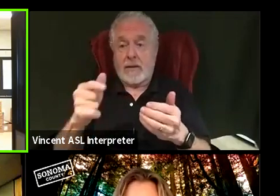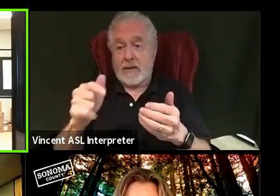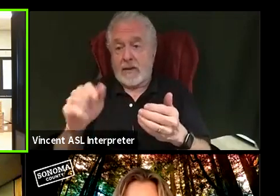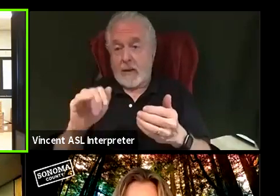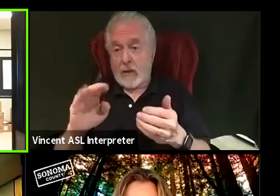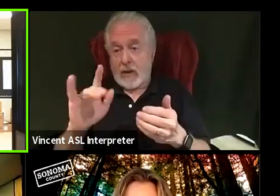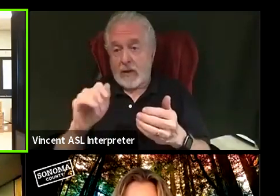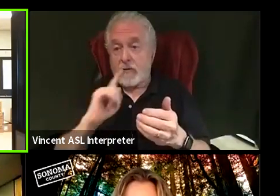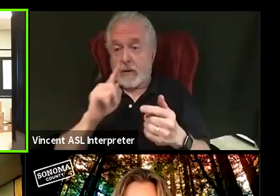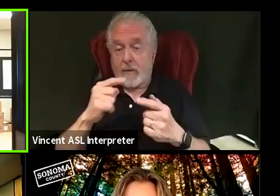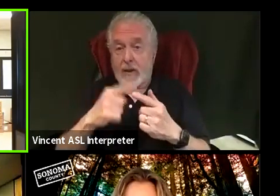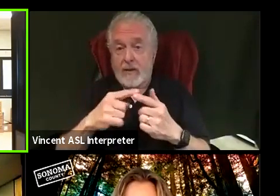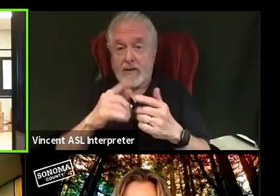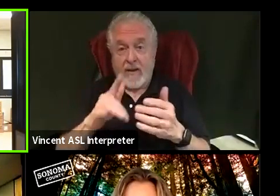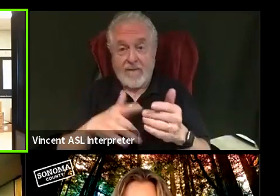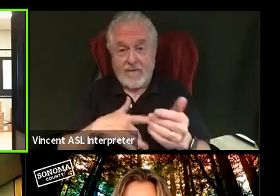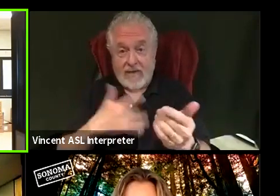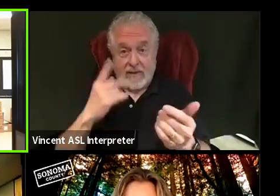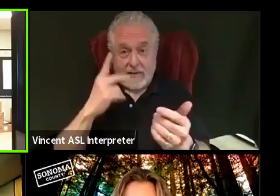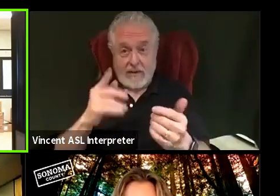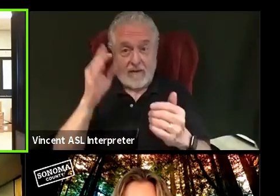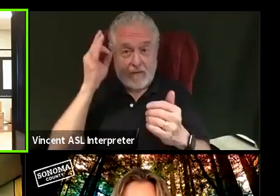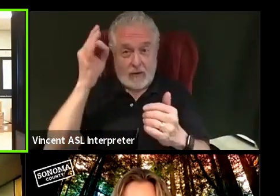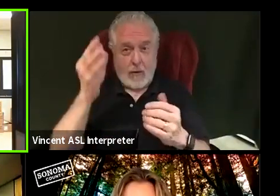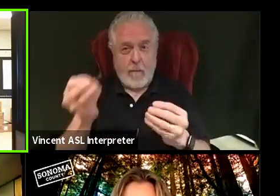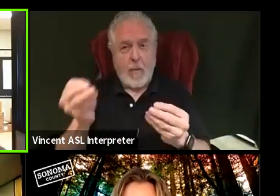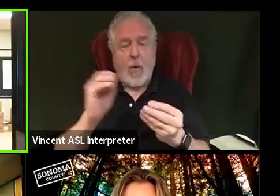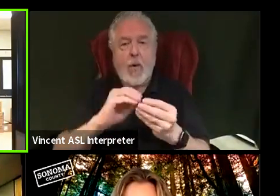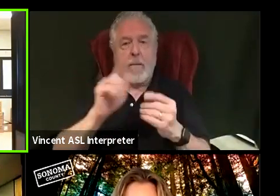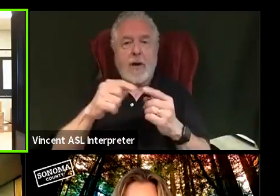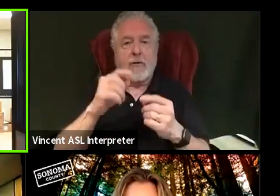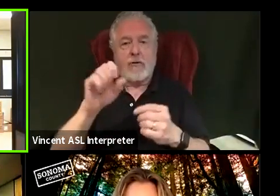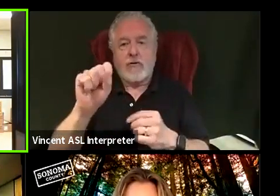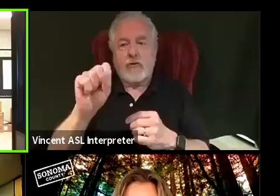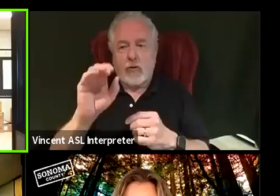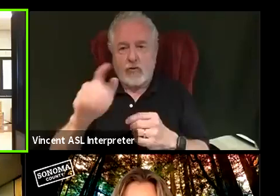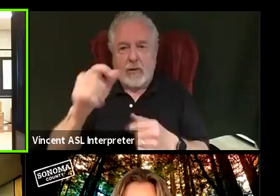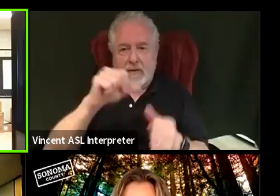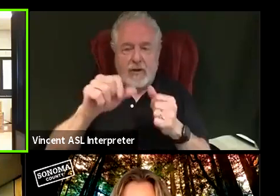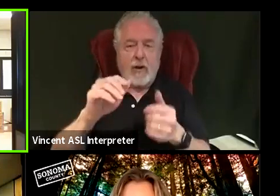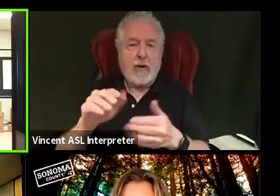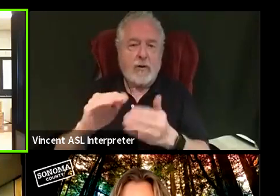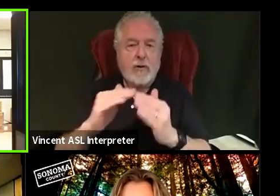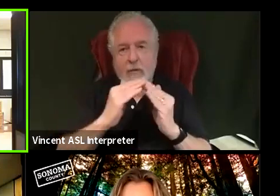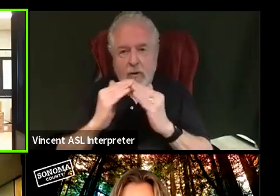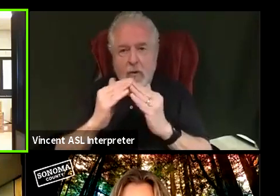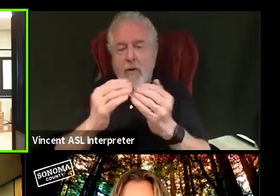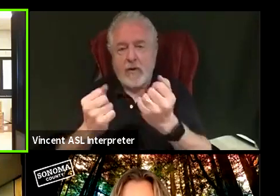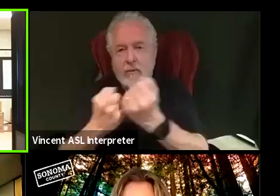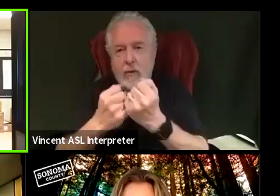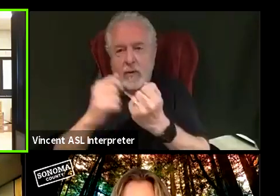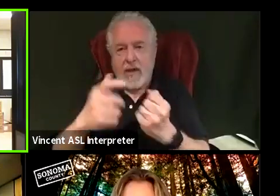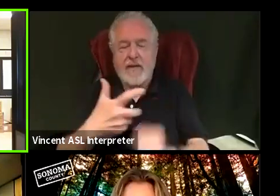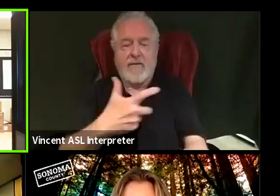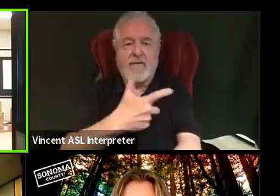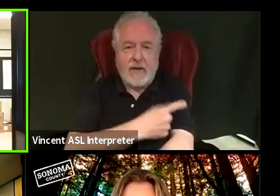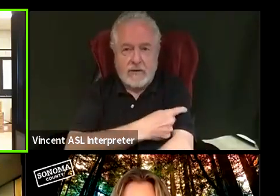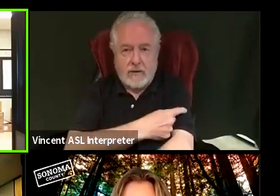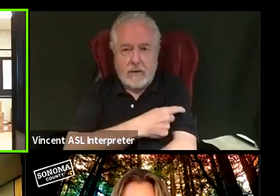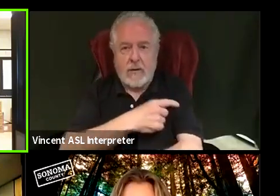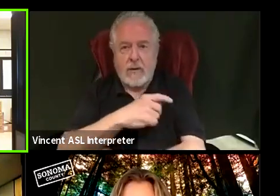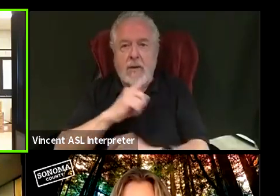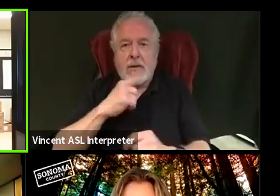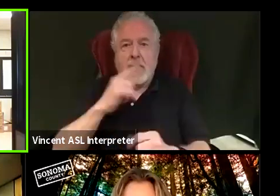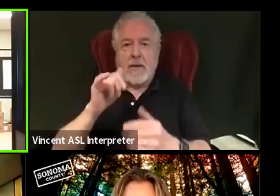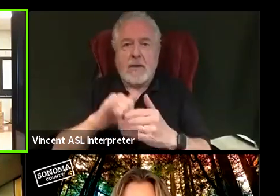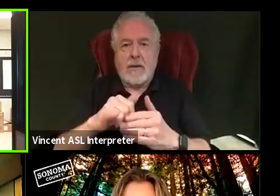about, the events I see in the future are much more about social events, community events that we're supporting with vaccination. I would